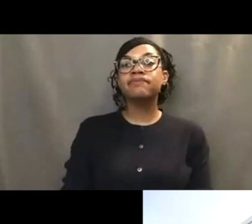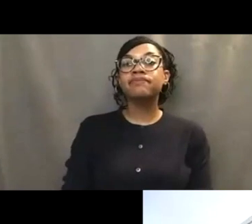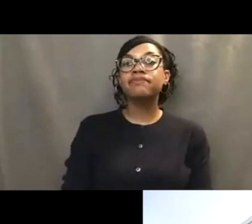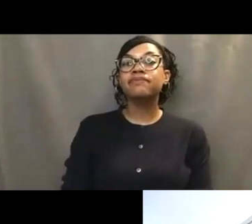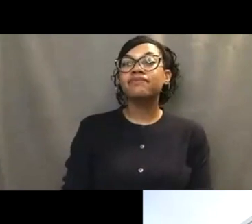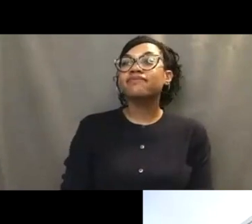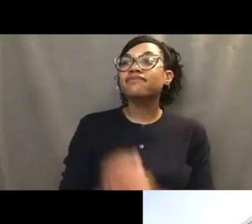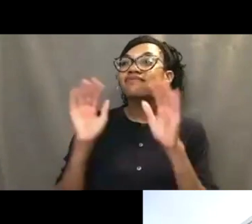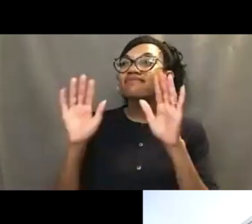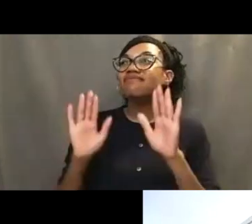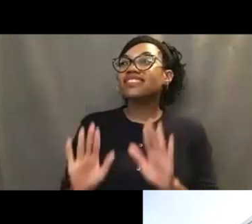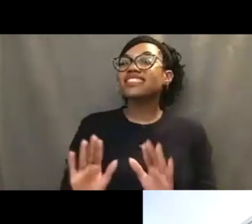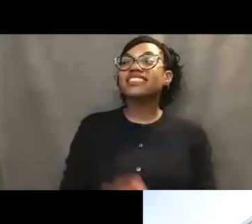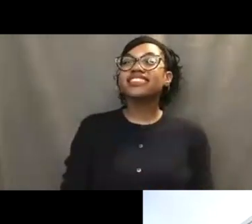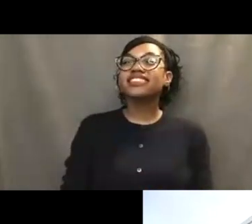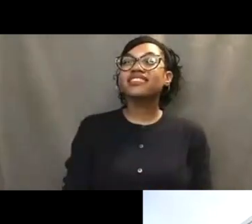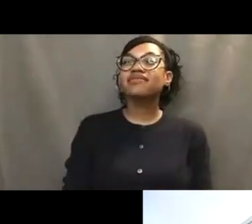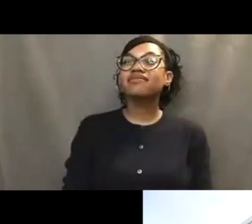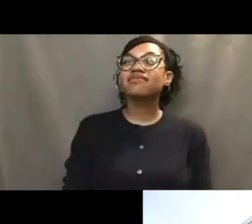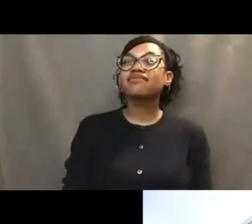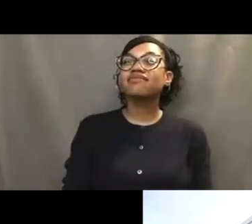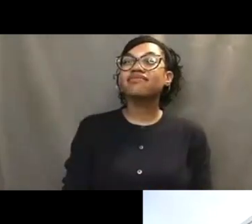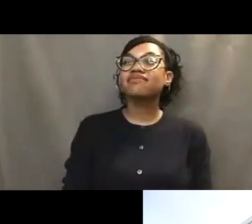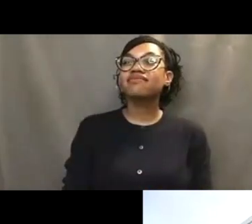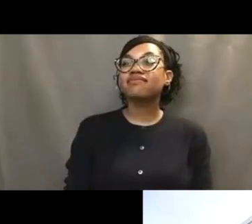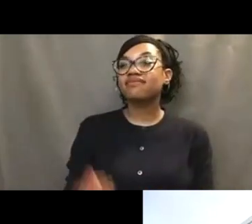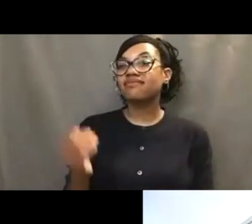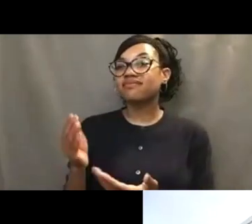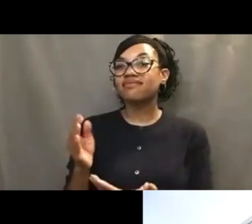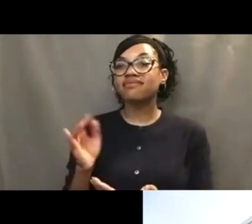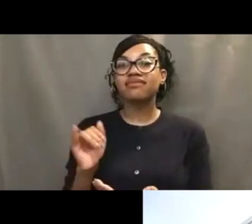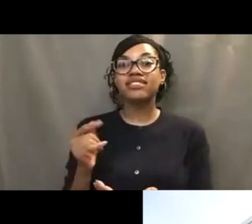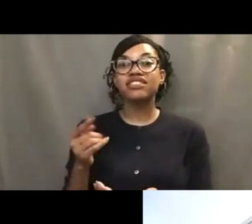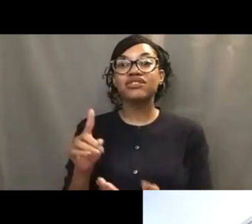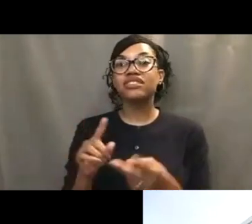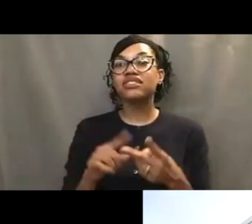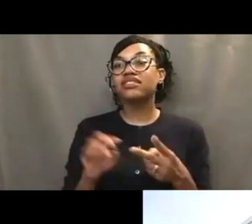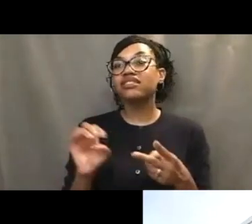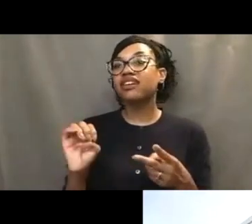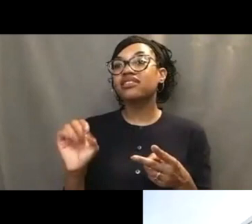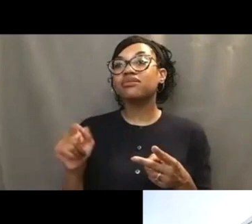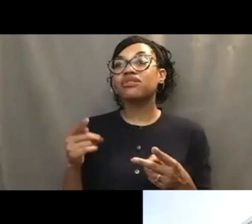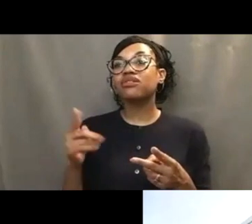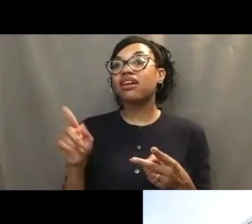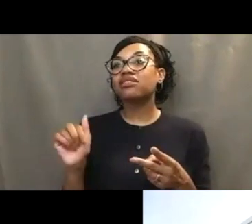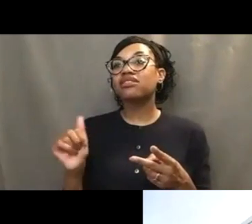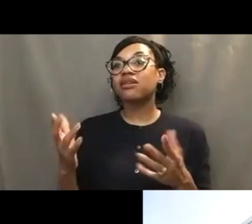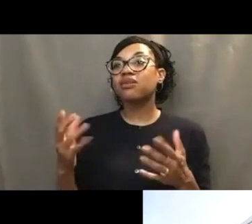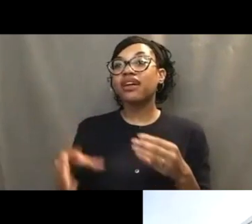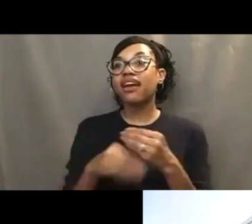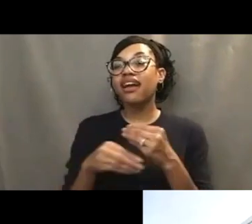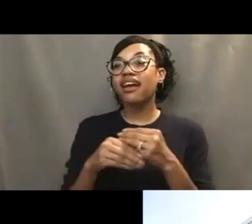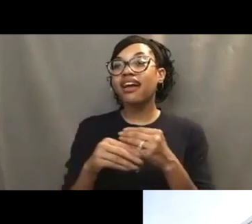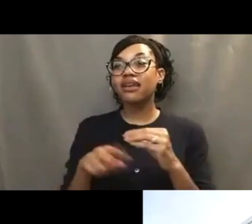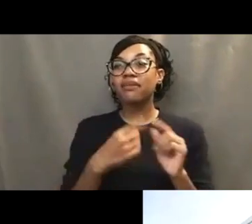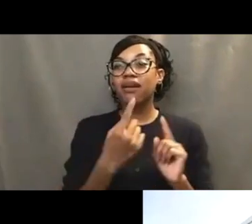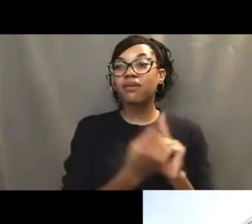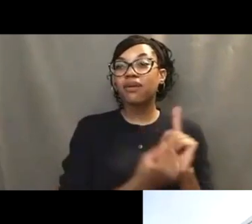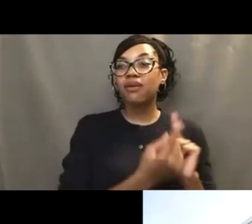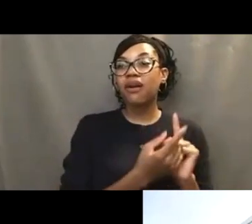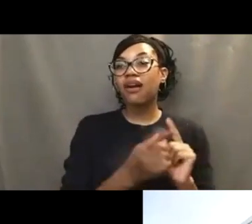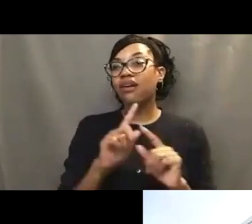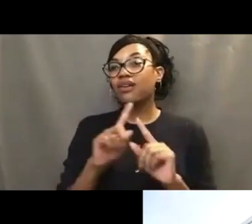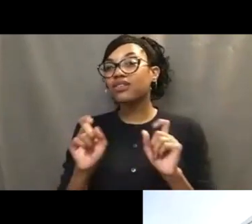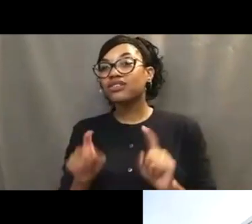Amazing. Either Ingrid or Esperanza, you want to add anything about surveys or one-on-ones or ways that you all have